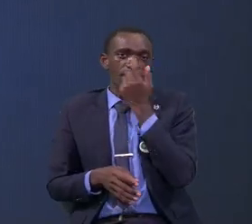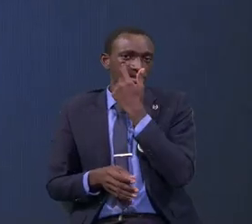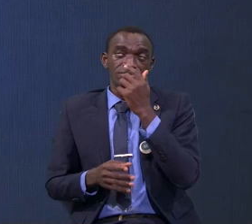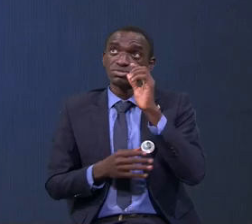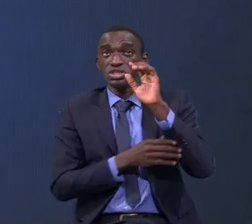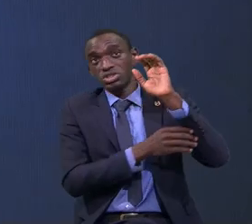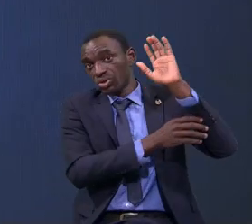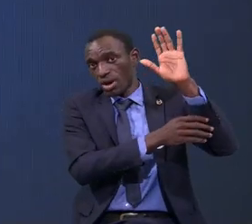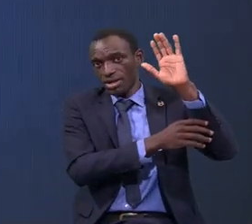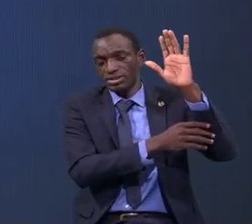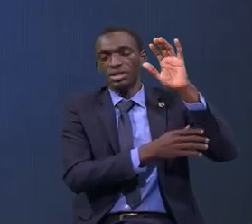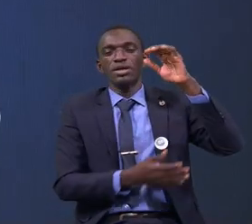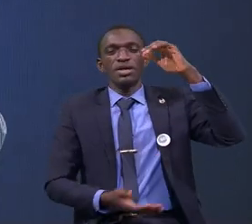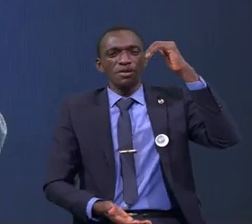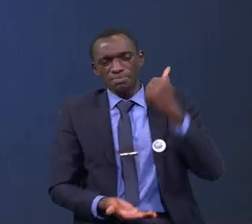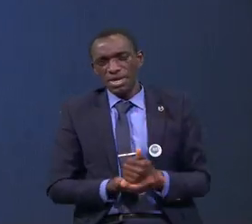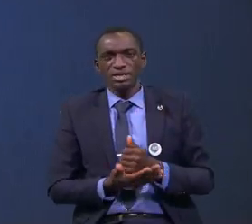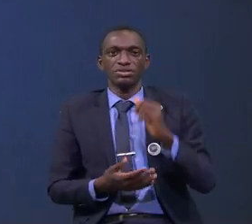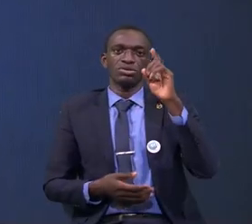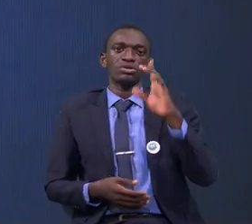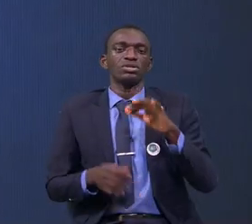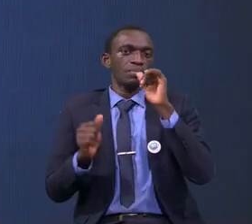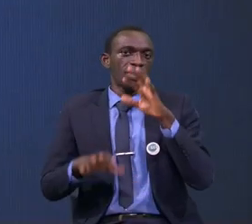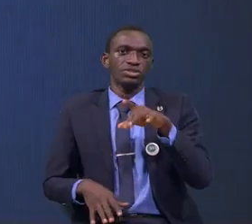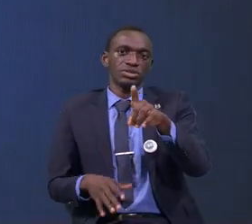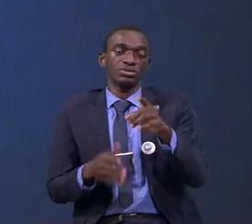Amen. God bless you there. Tonight is a night of